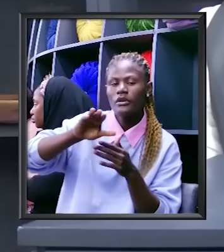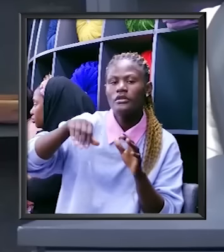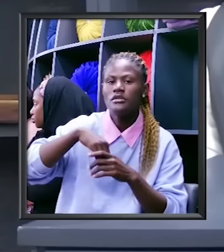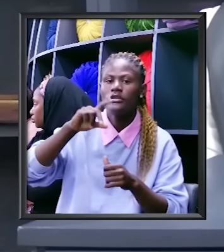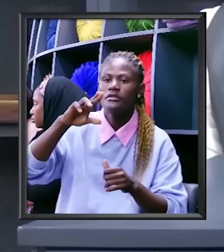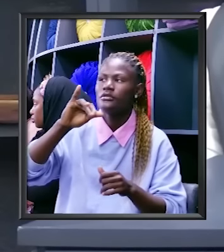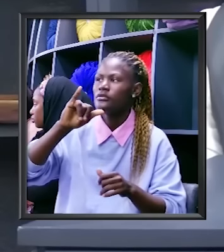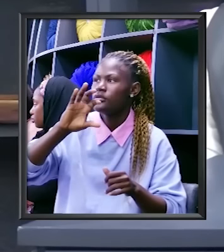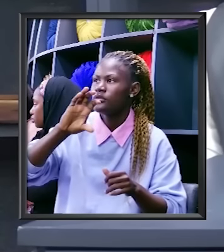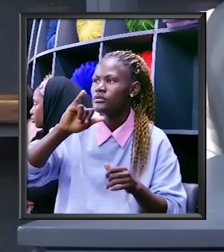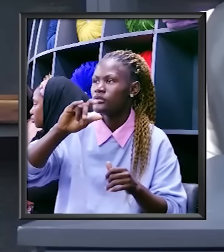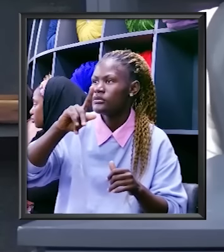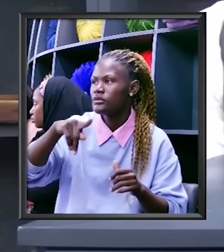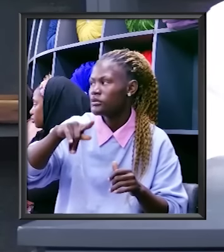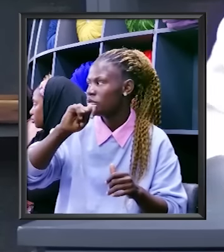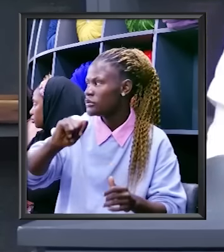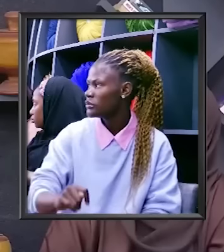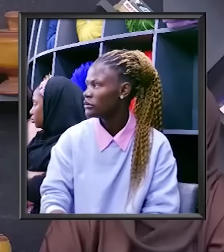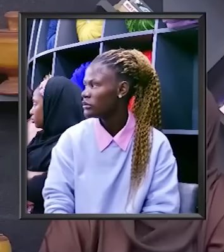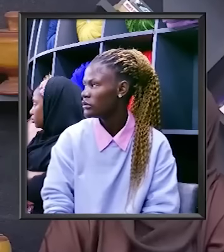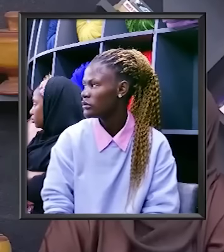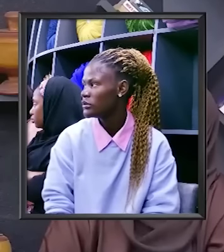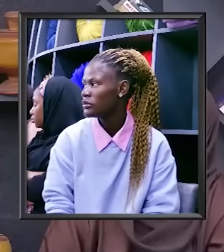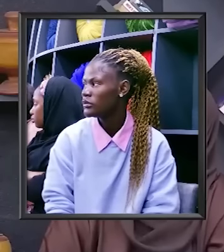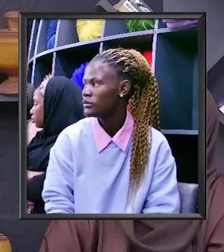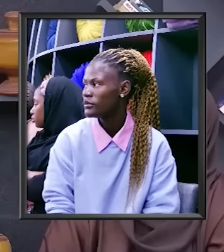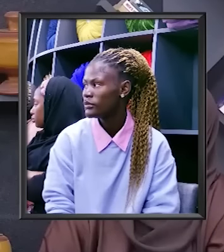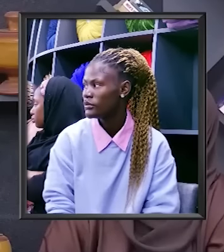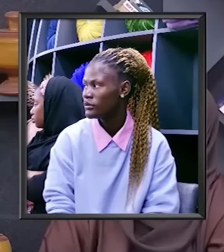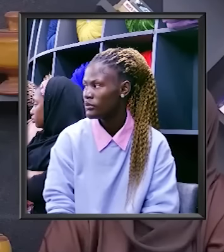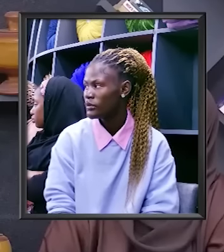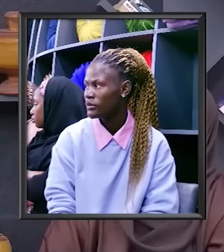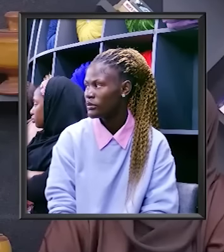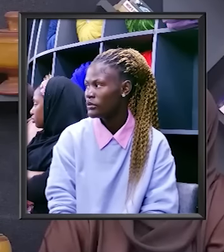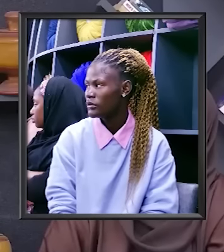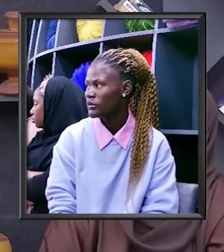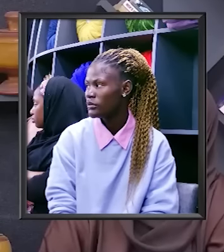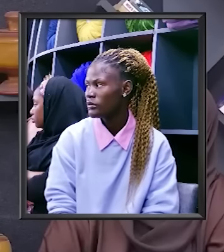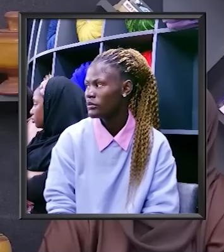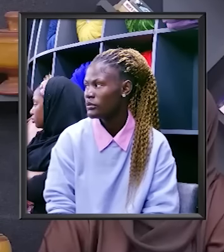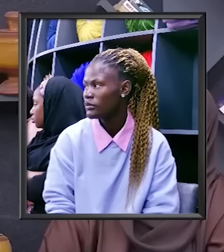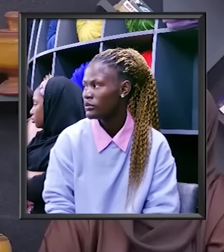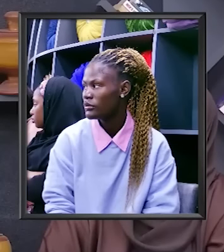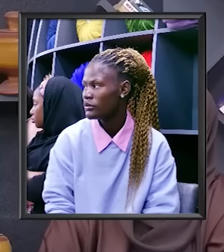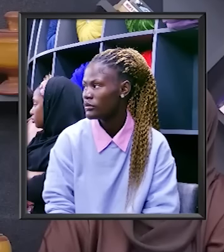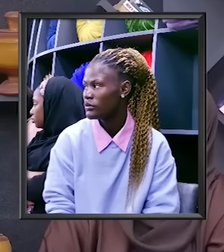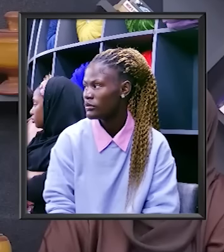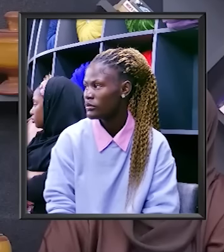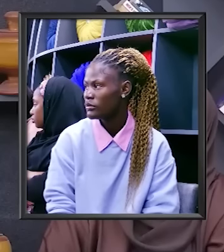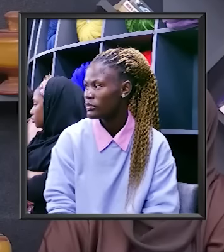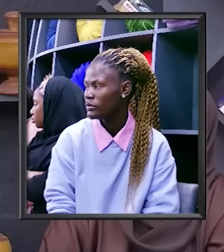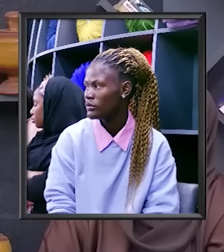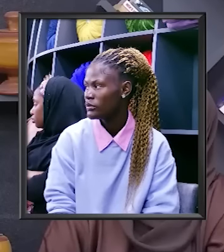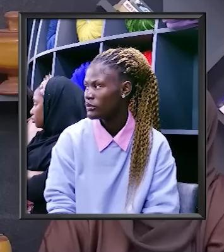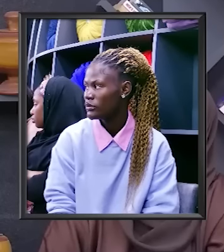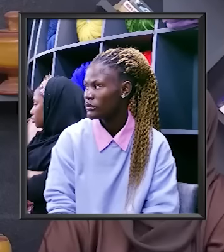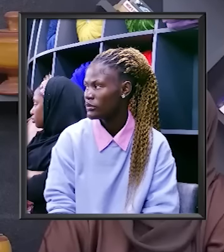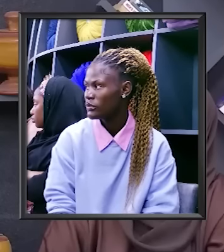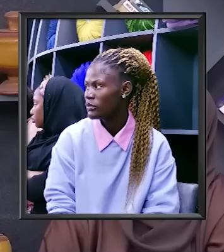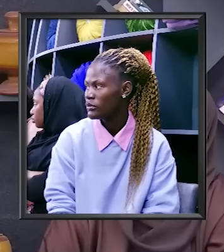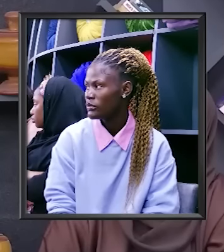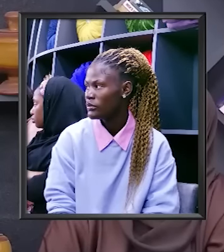there. I was only getting a debit alert. The name, what do you mean the name of the person where it tell you say you transfer